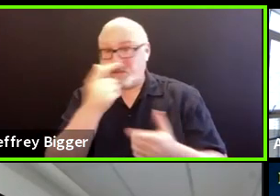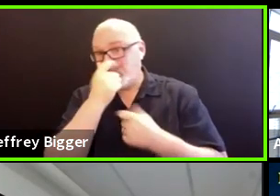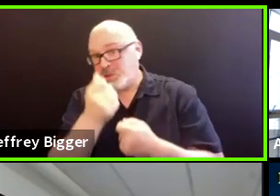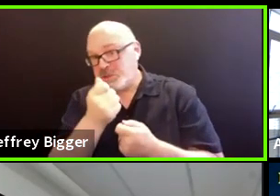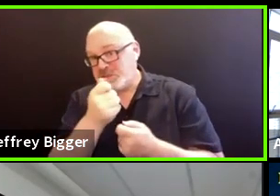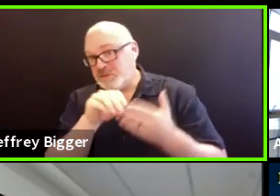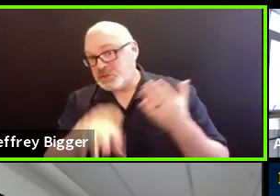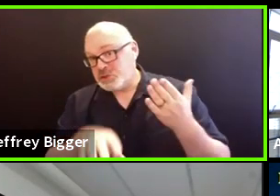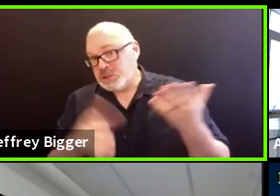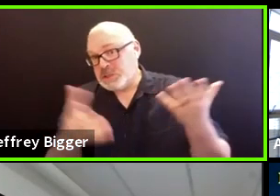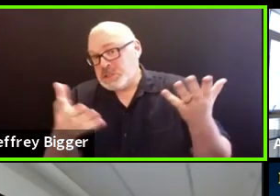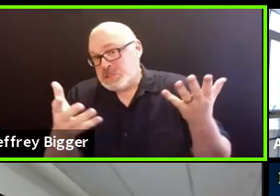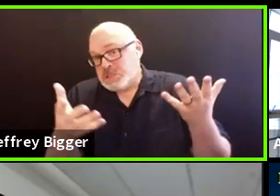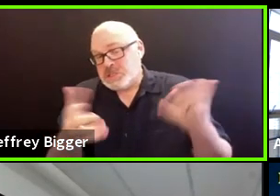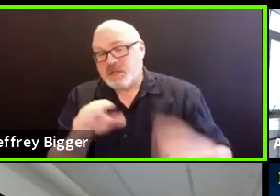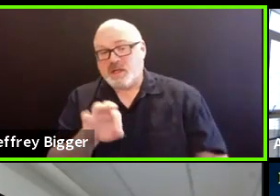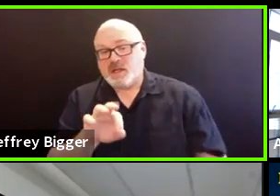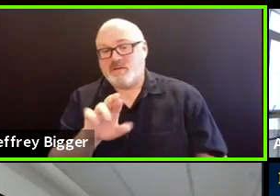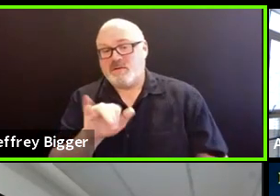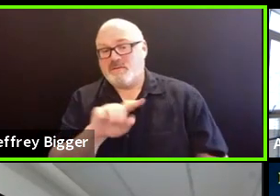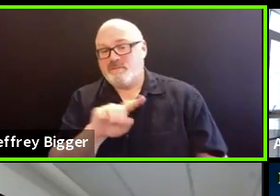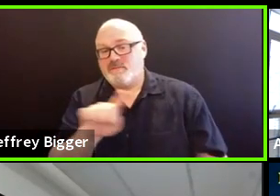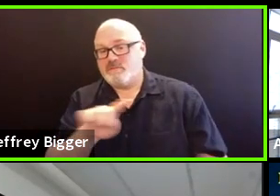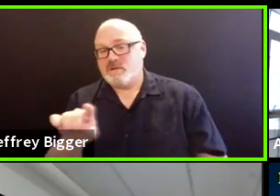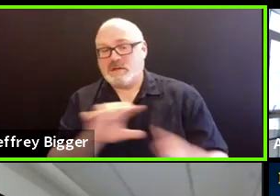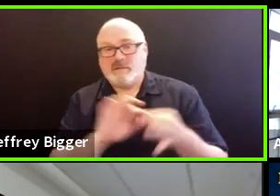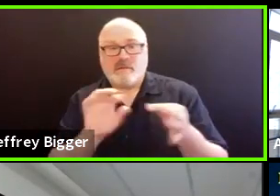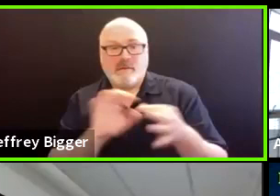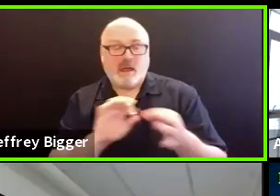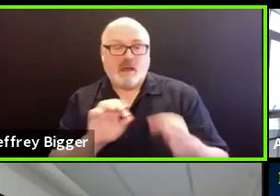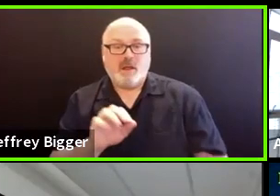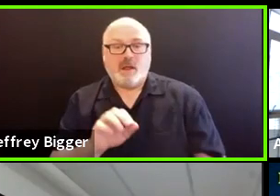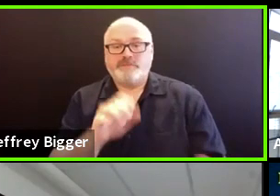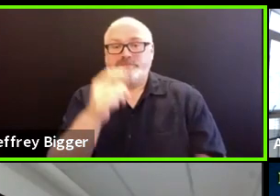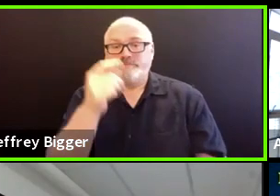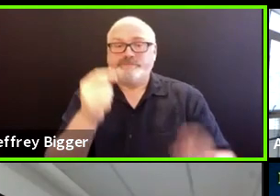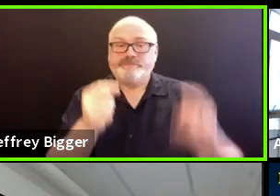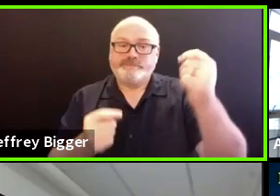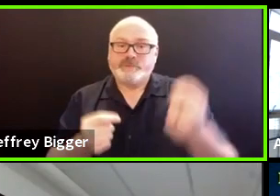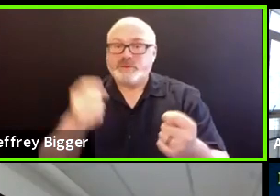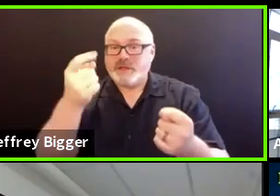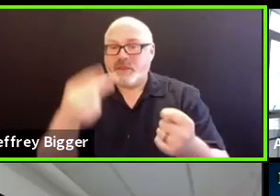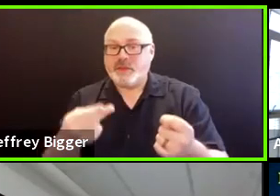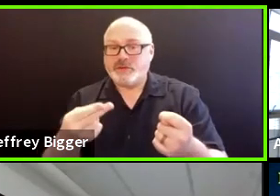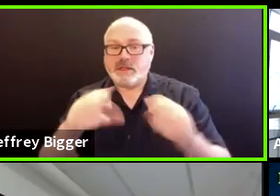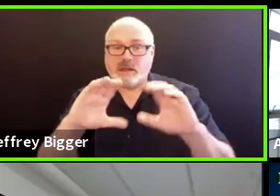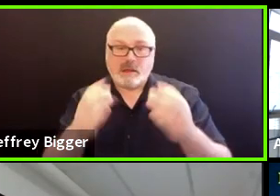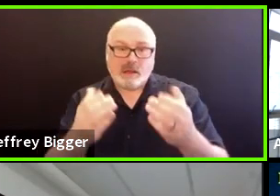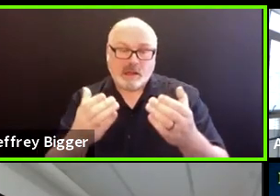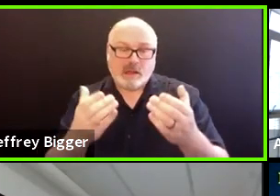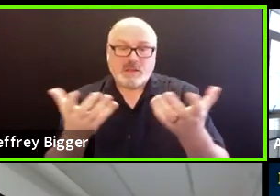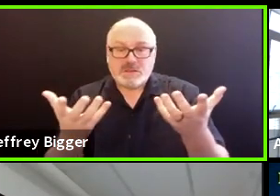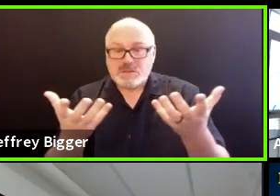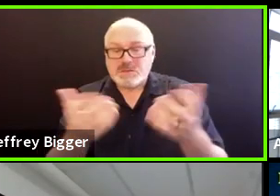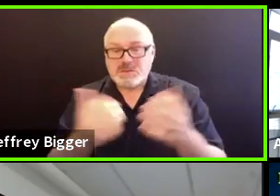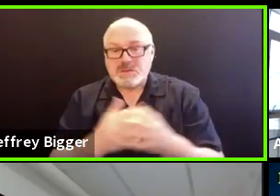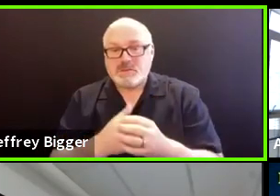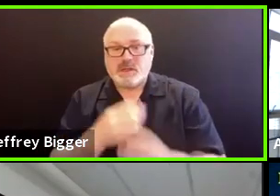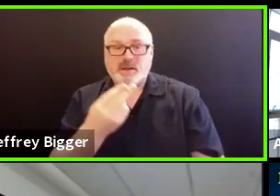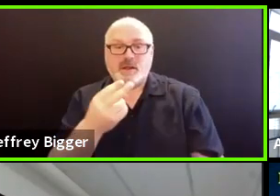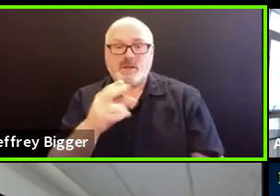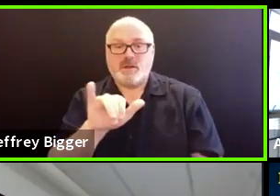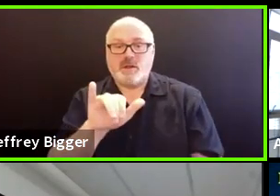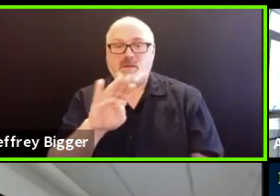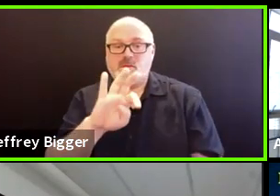students, right? Like Fritz said, you know, a Tuesday, Thursday class that's, you know, a hybrid, you know,